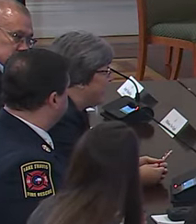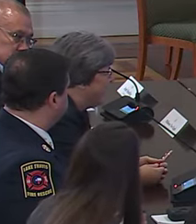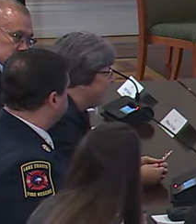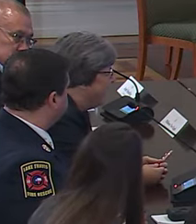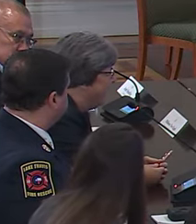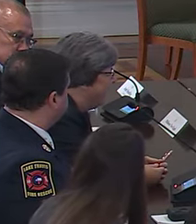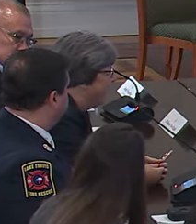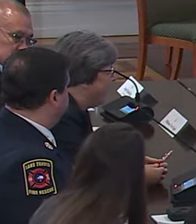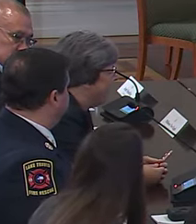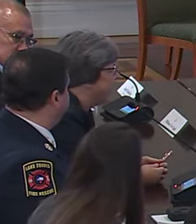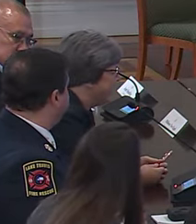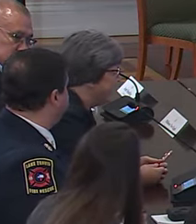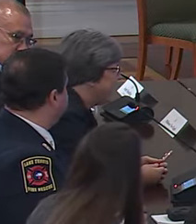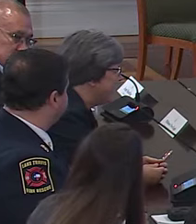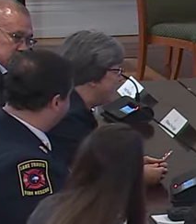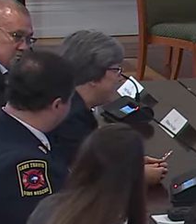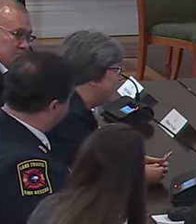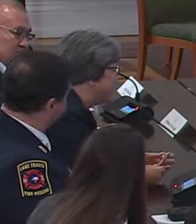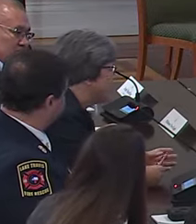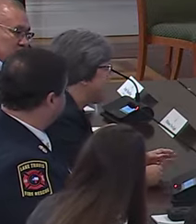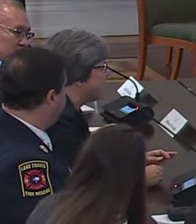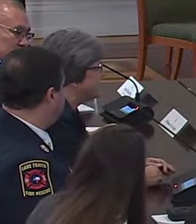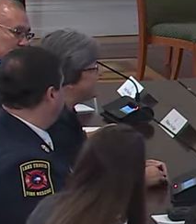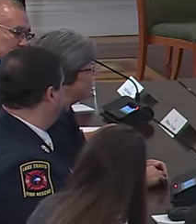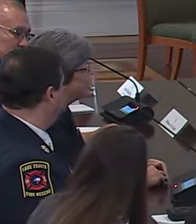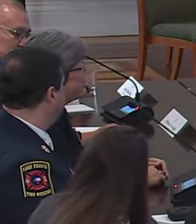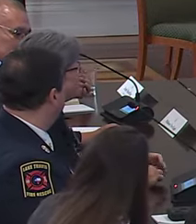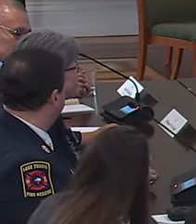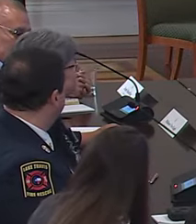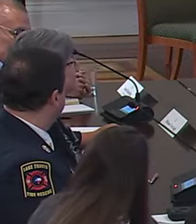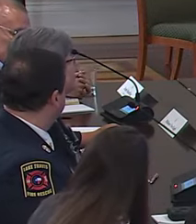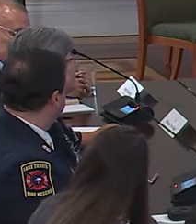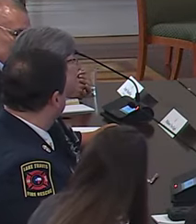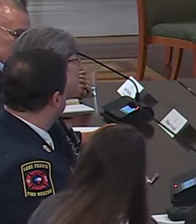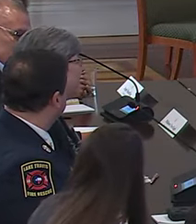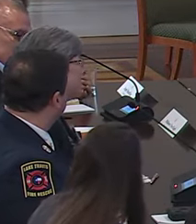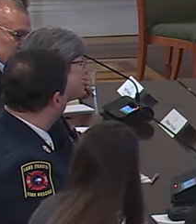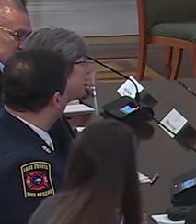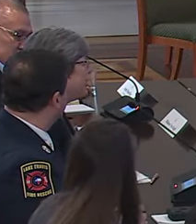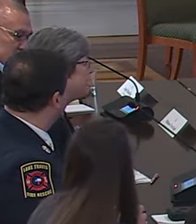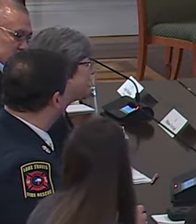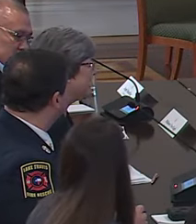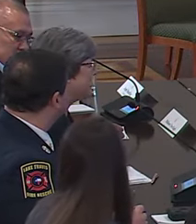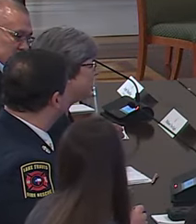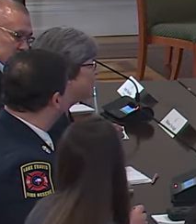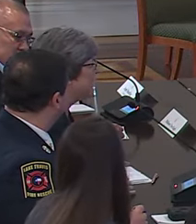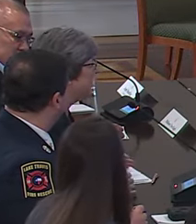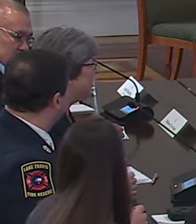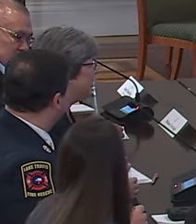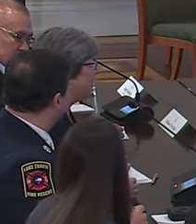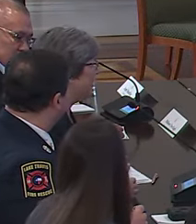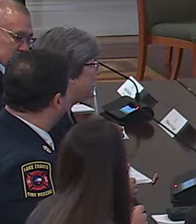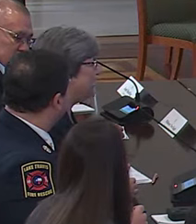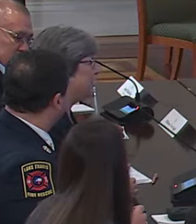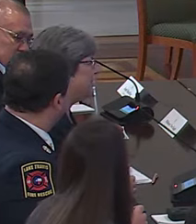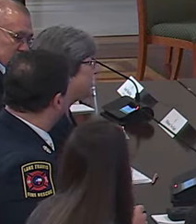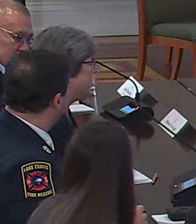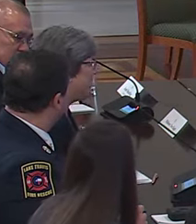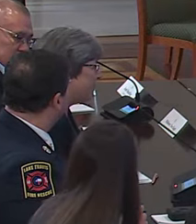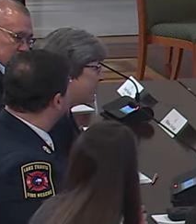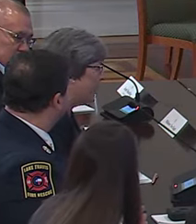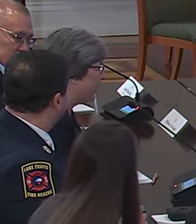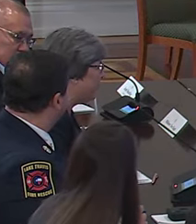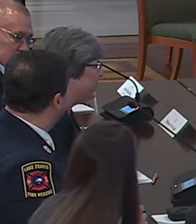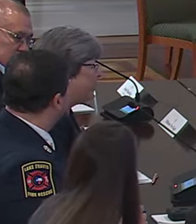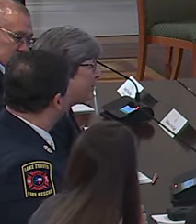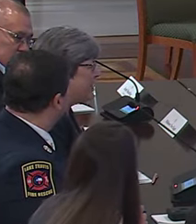Even longer than the Mining Act. Exactly. So it's very important to us that, that we do take